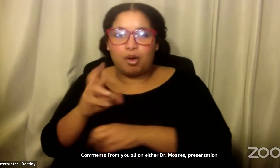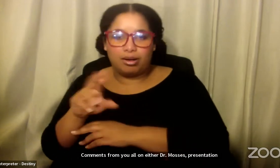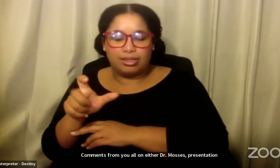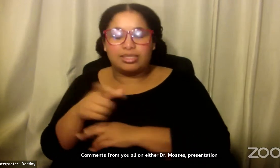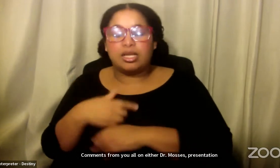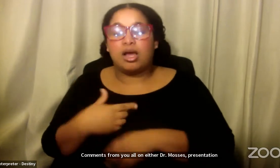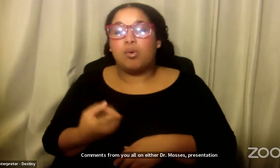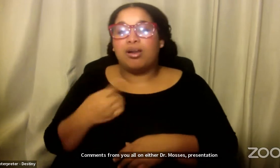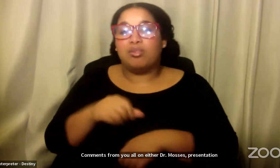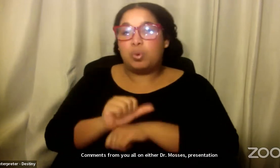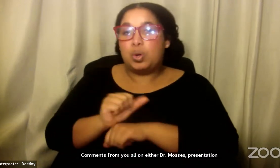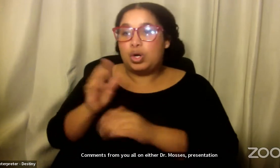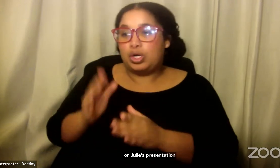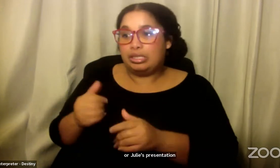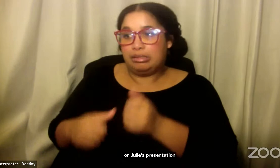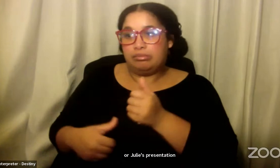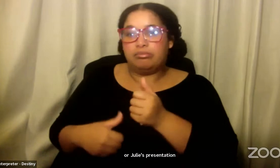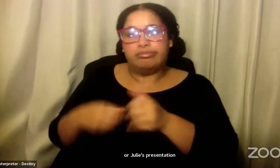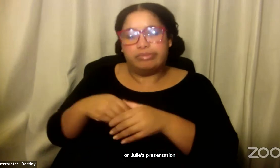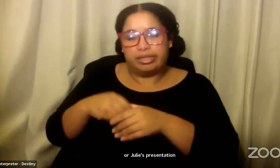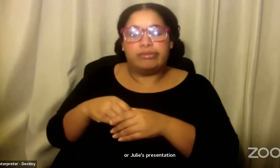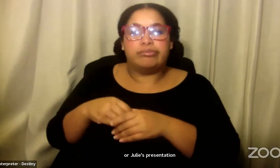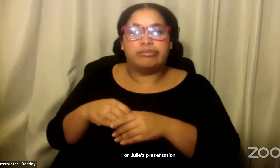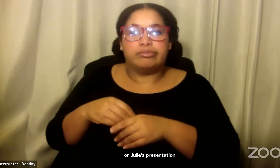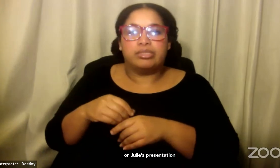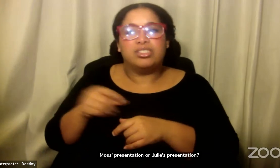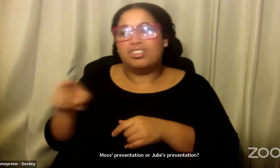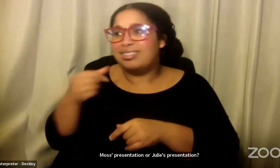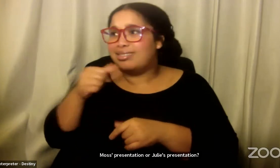little children that she